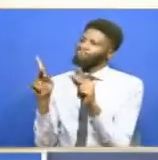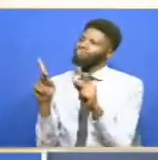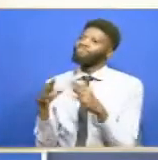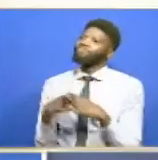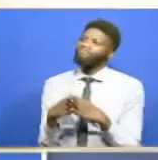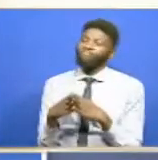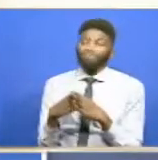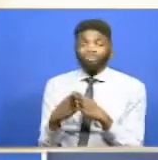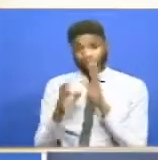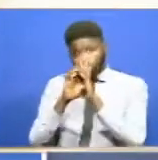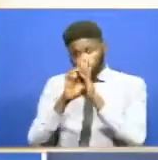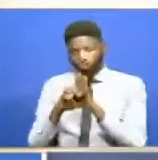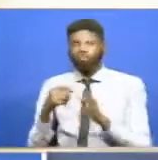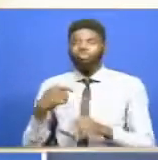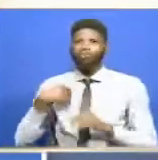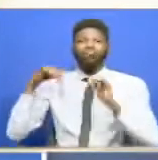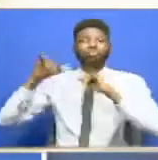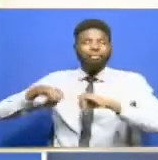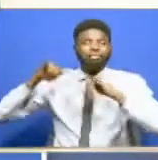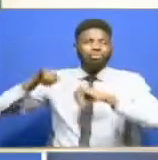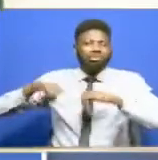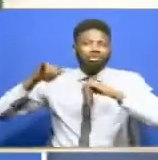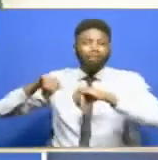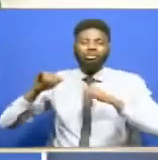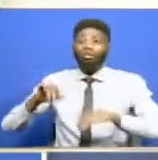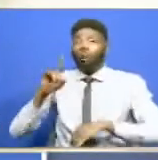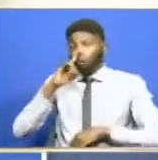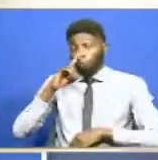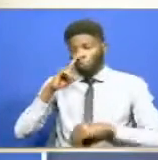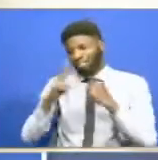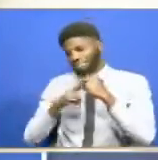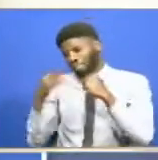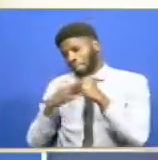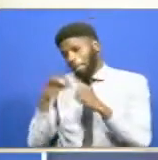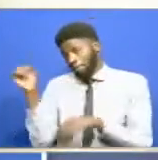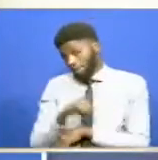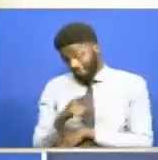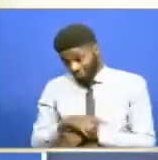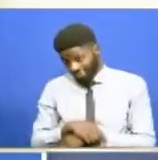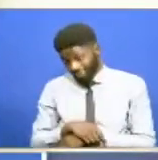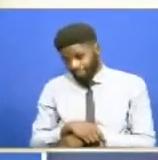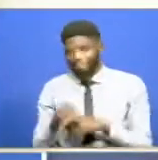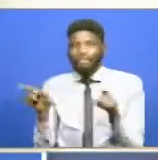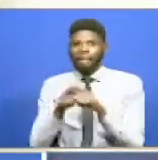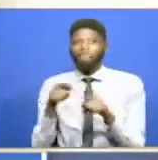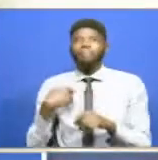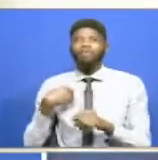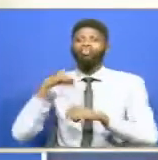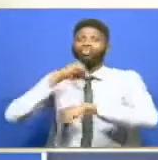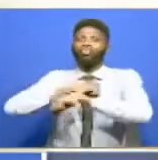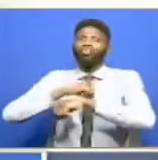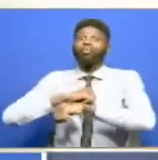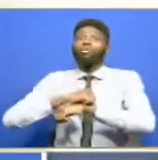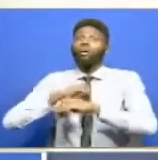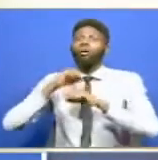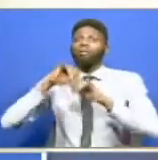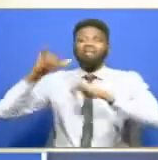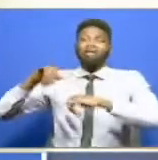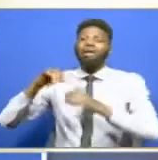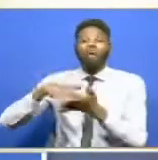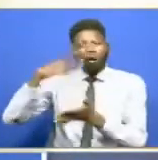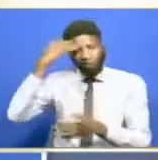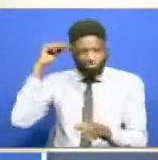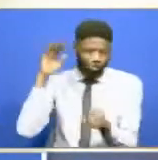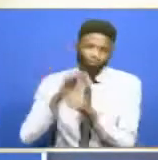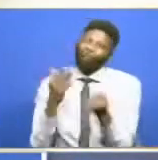Let's say that I've stayed like home for like 7 or 8 months, of which I could be in school, I could have learned a lot.